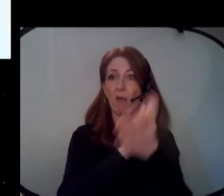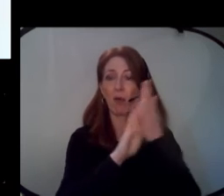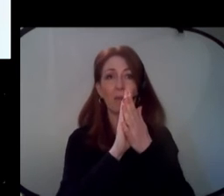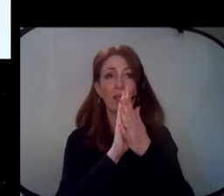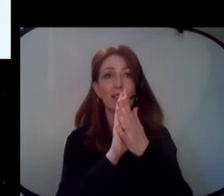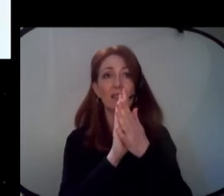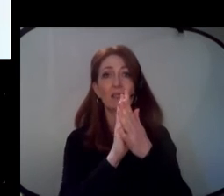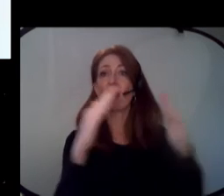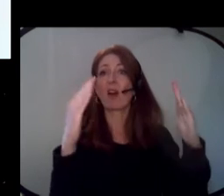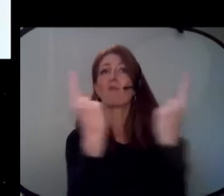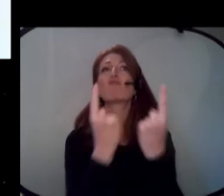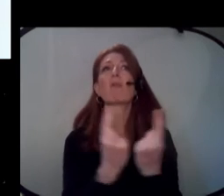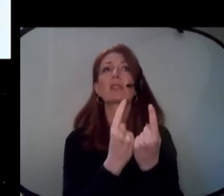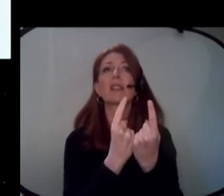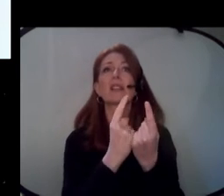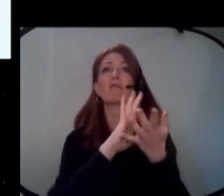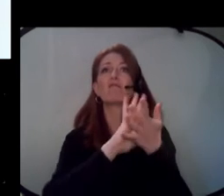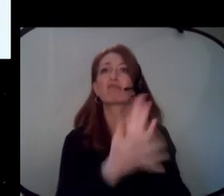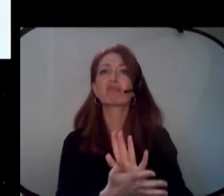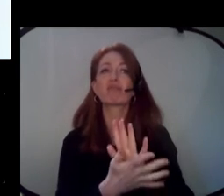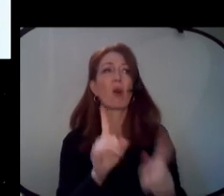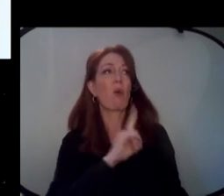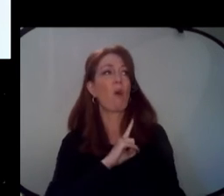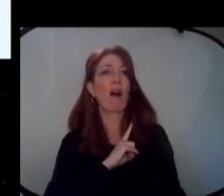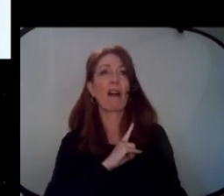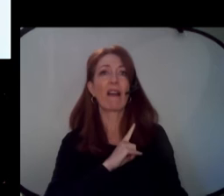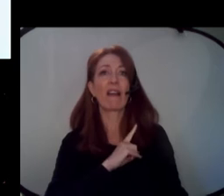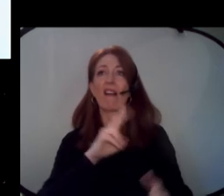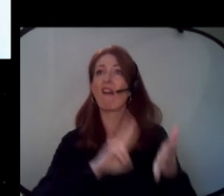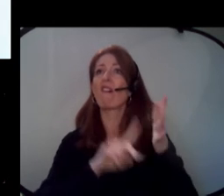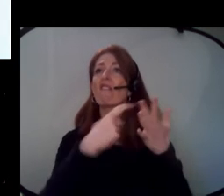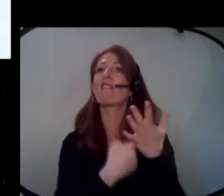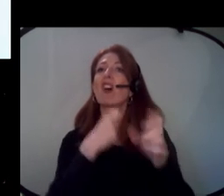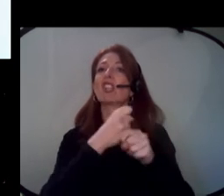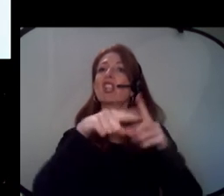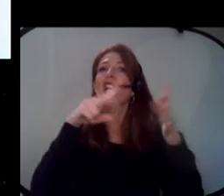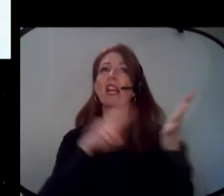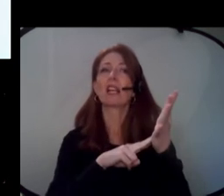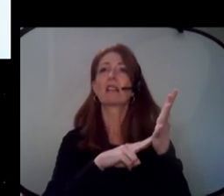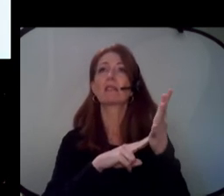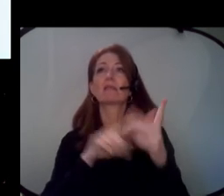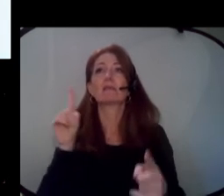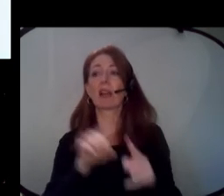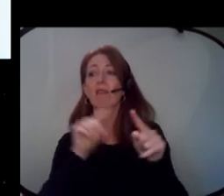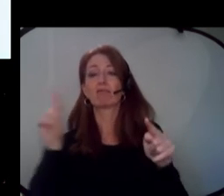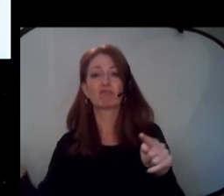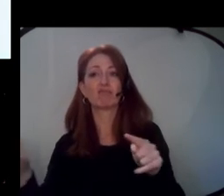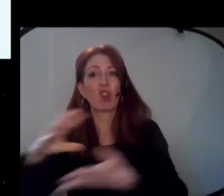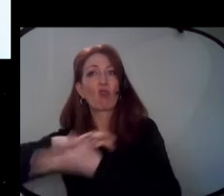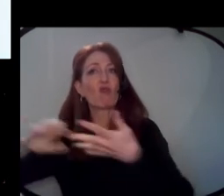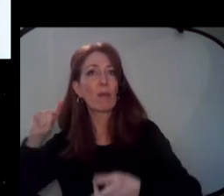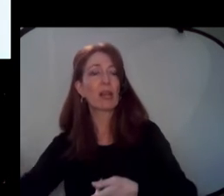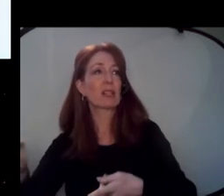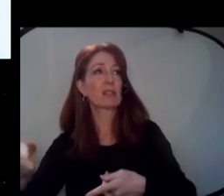longer a virgin, and the rapist. And it almost becomes a trial of Artemisia herself, because she is questioned under torture